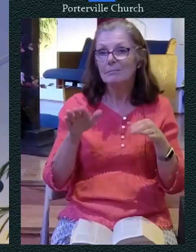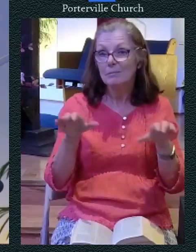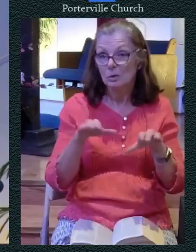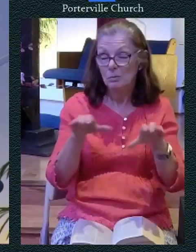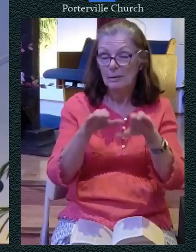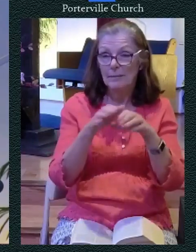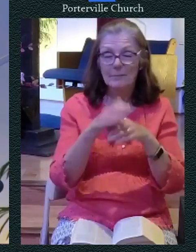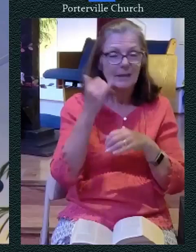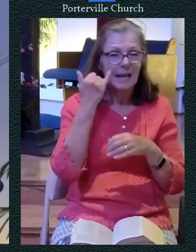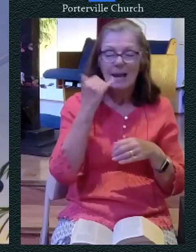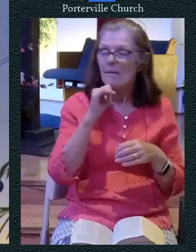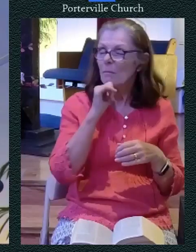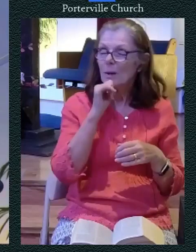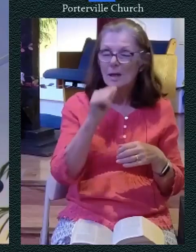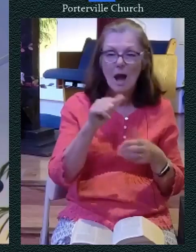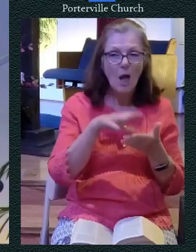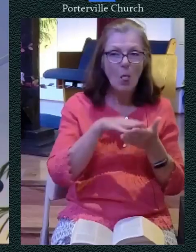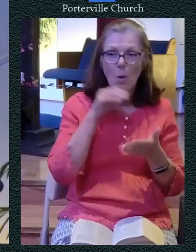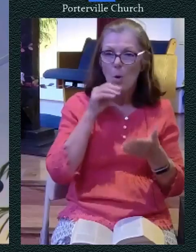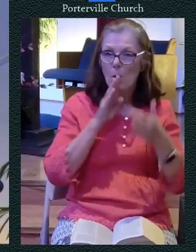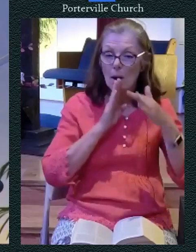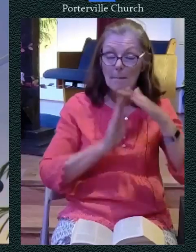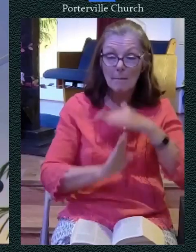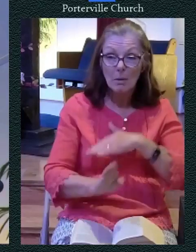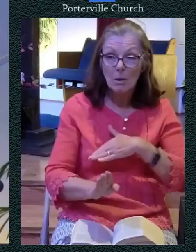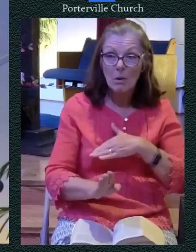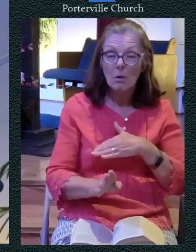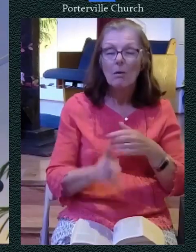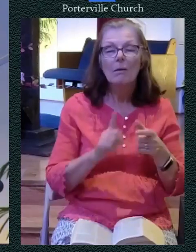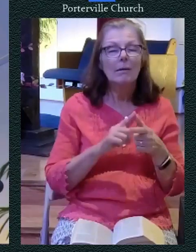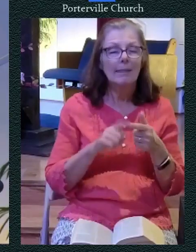will always have a difficult time with our suffering.